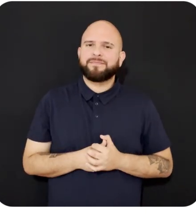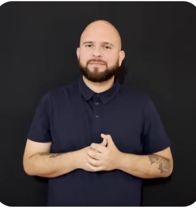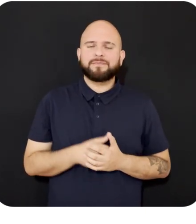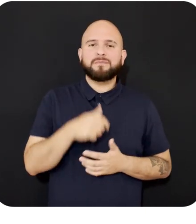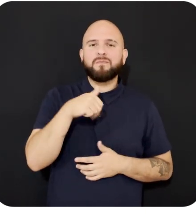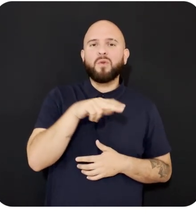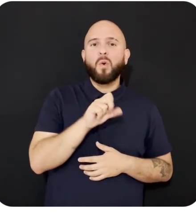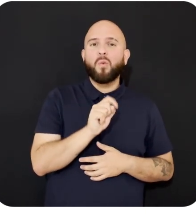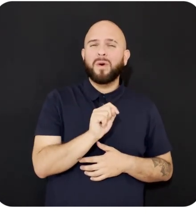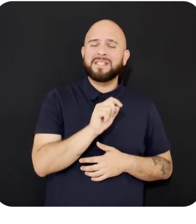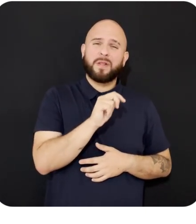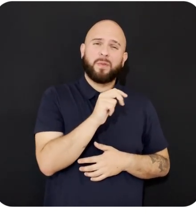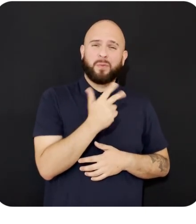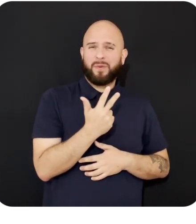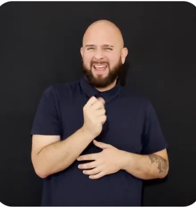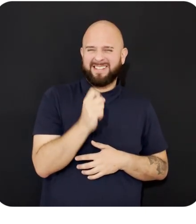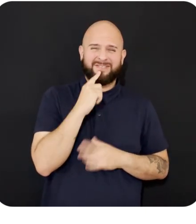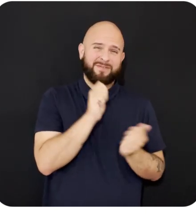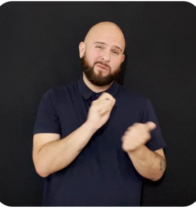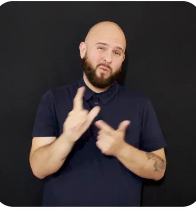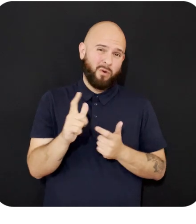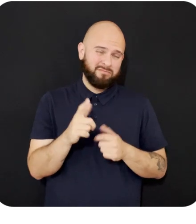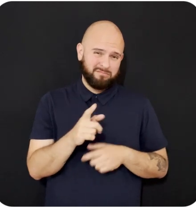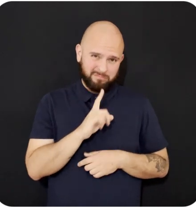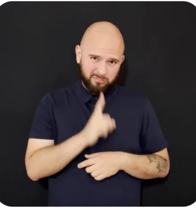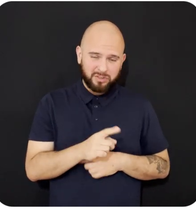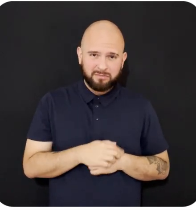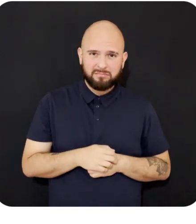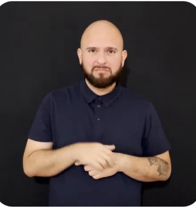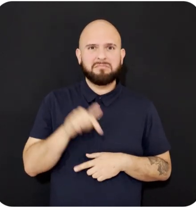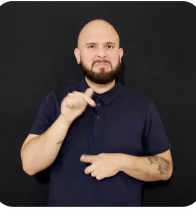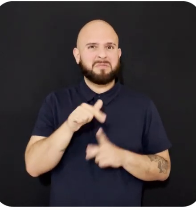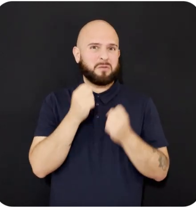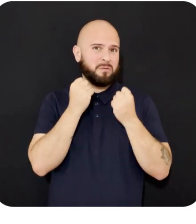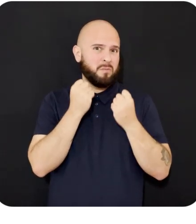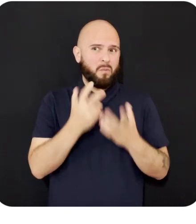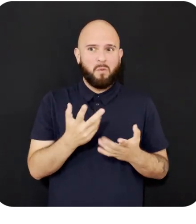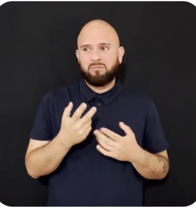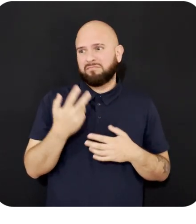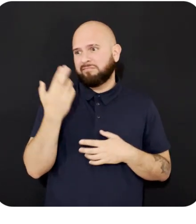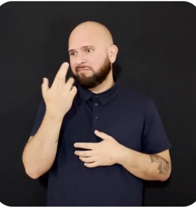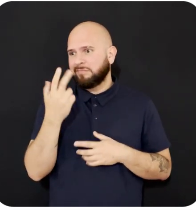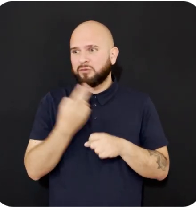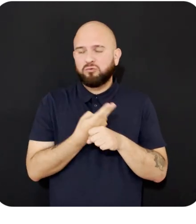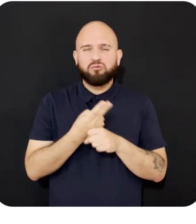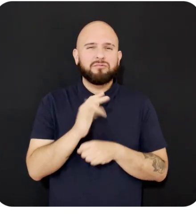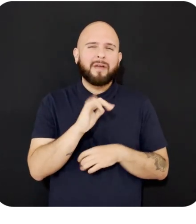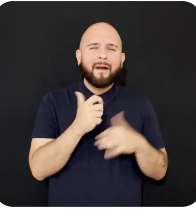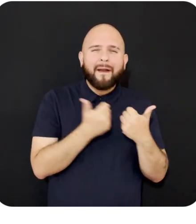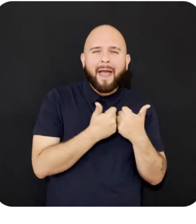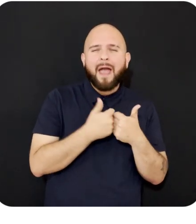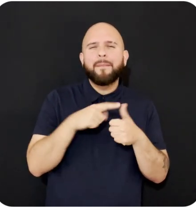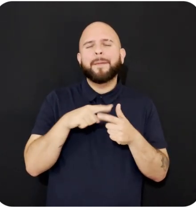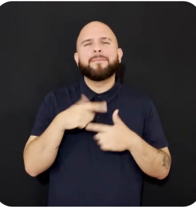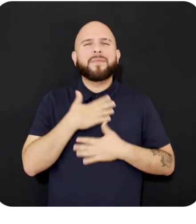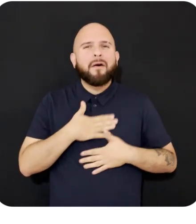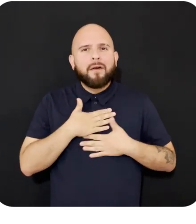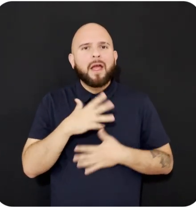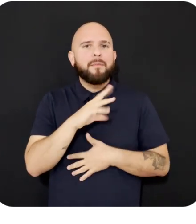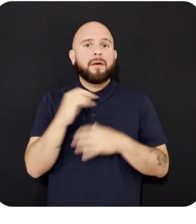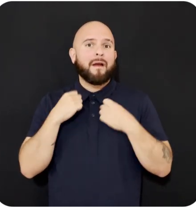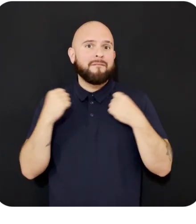The Quest 3S really is for everyone. It's a multi-purpose device, delivering gaming, entertainment, and